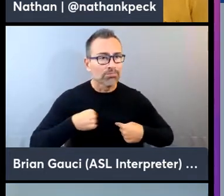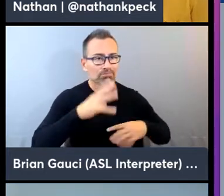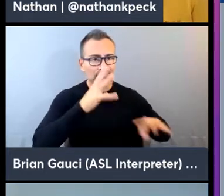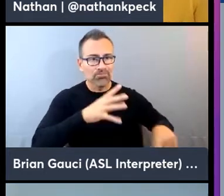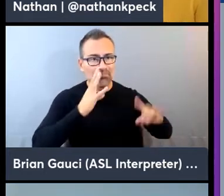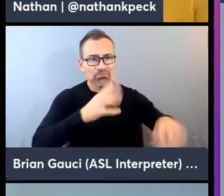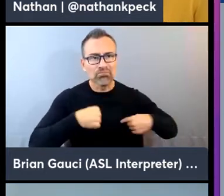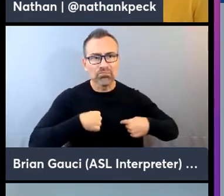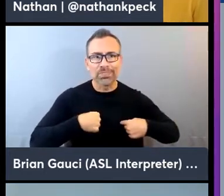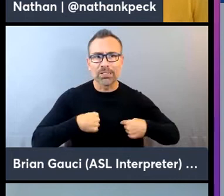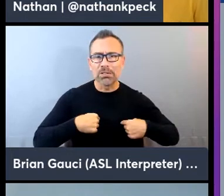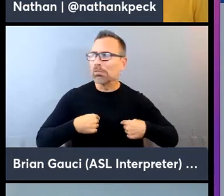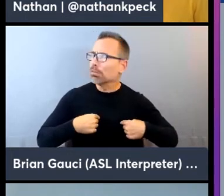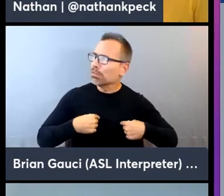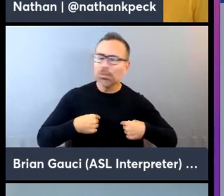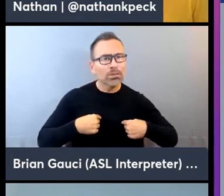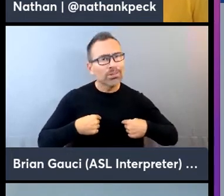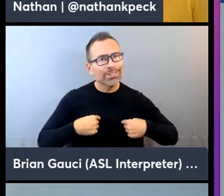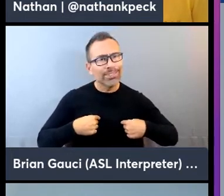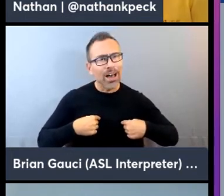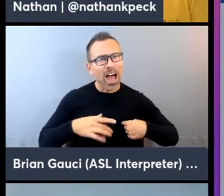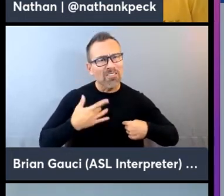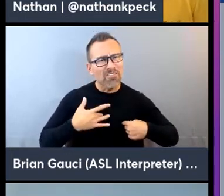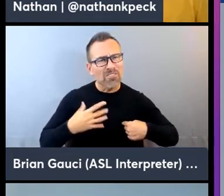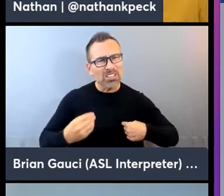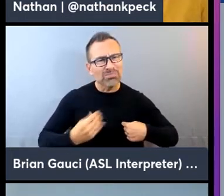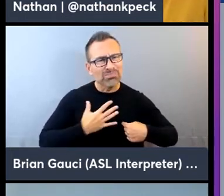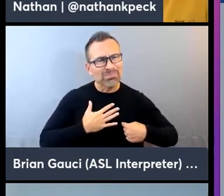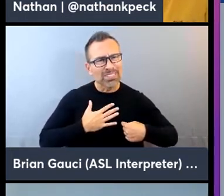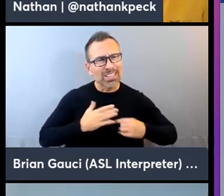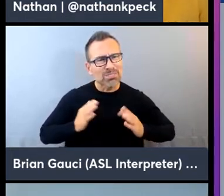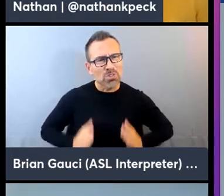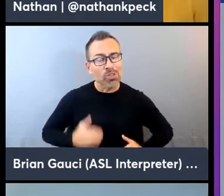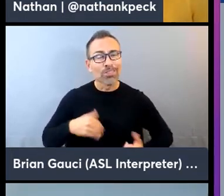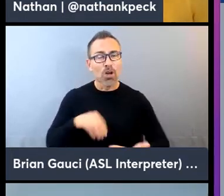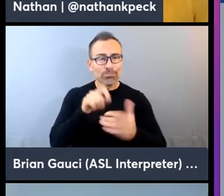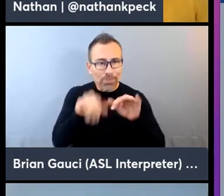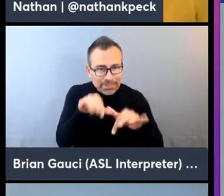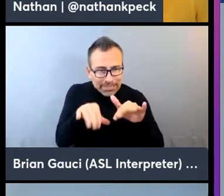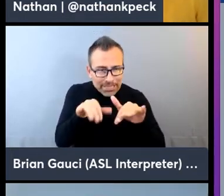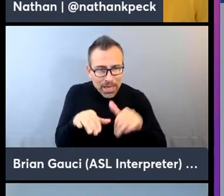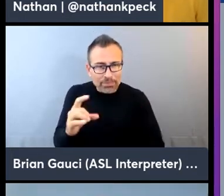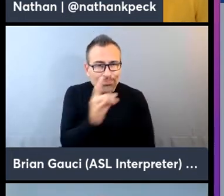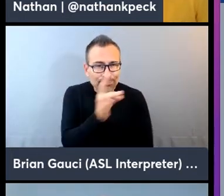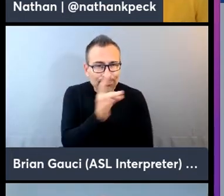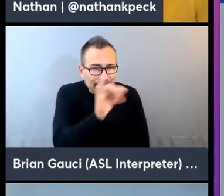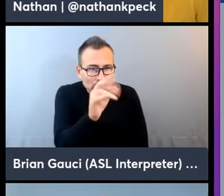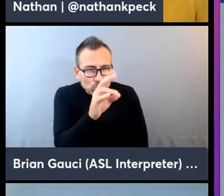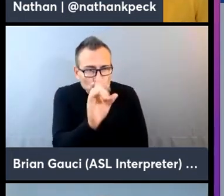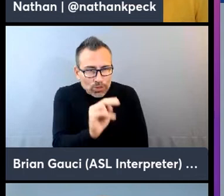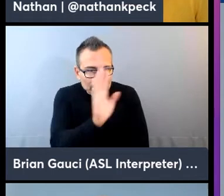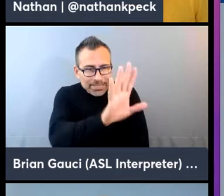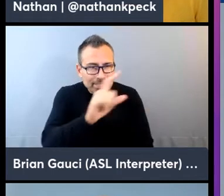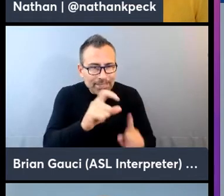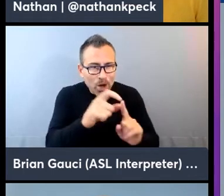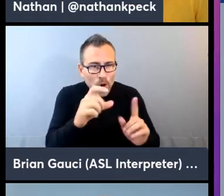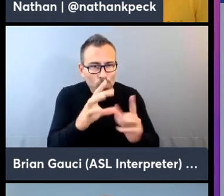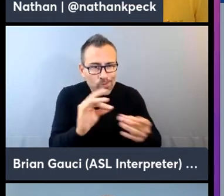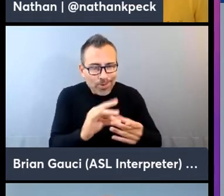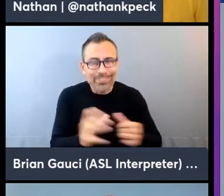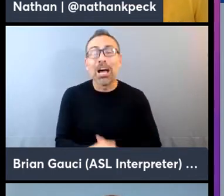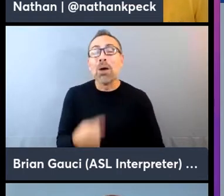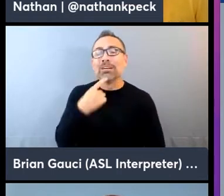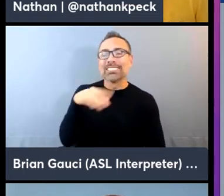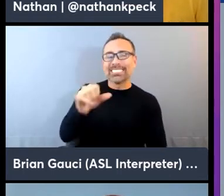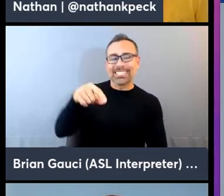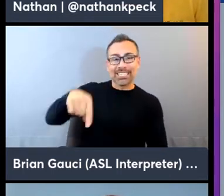hates Jordan, because that's what you said. All right. Now what I'm going to do is I'm going to say, yes, this is a support case. I'm going